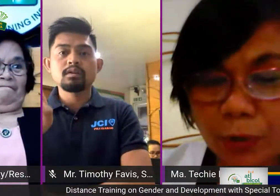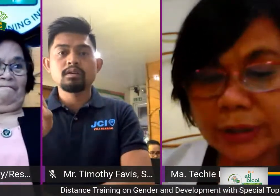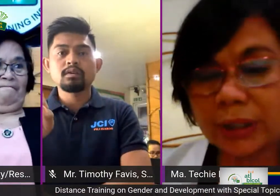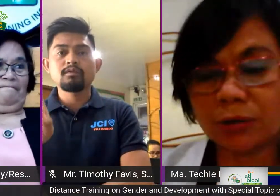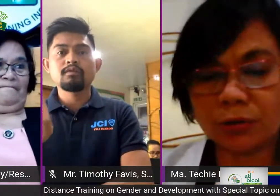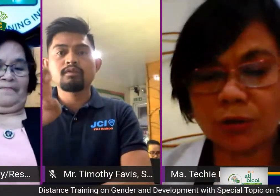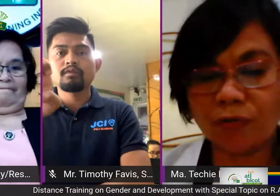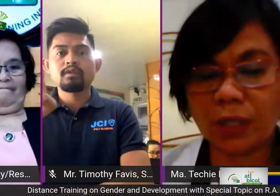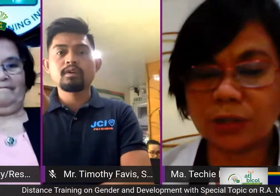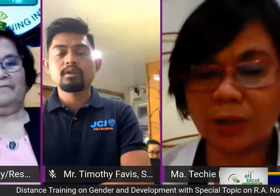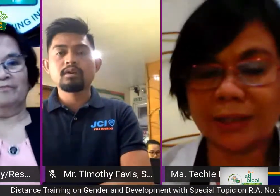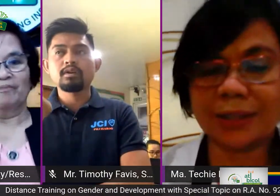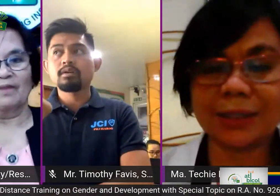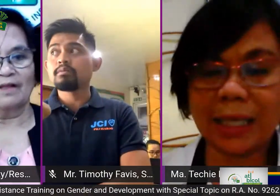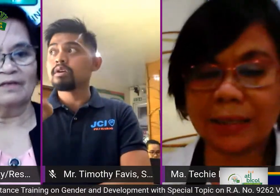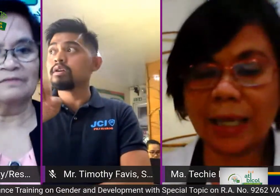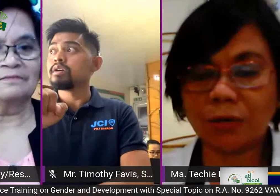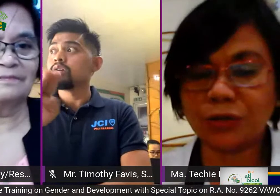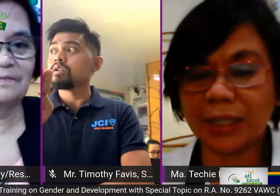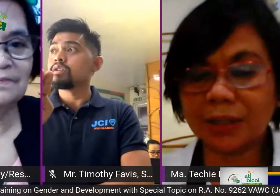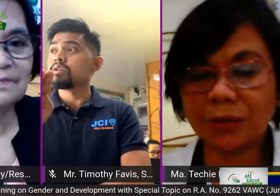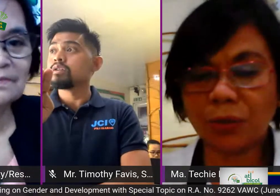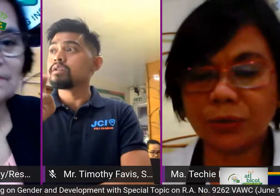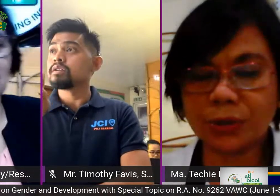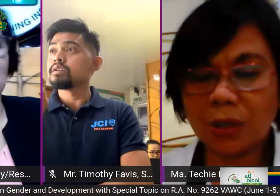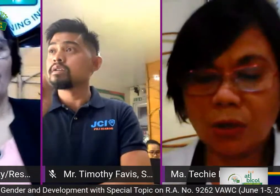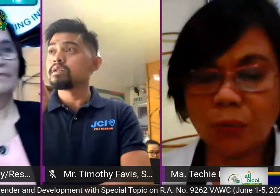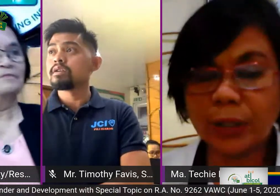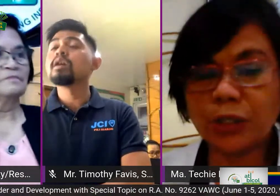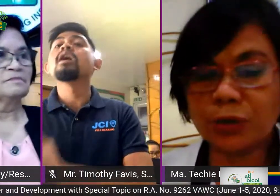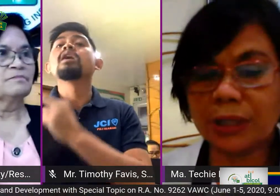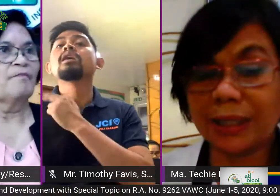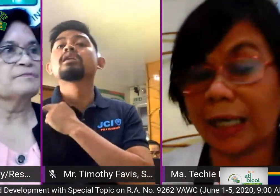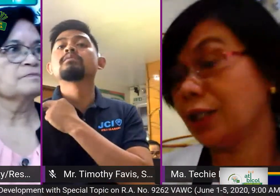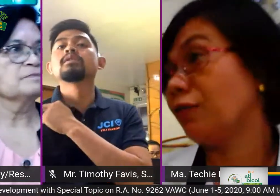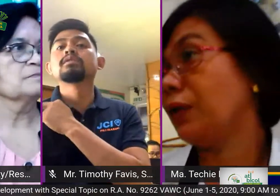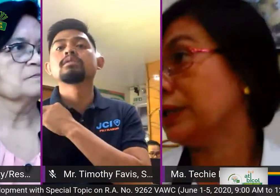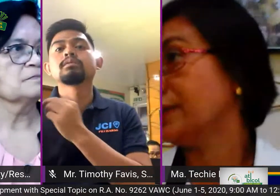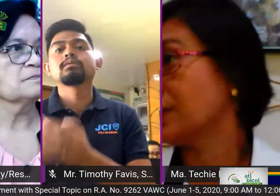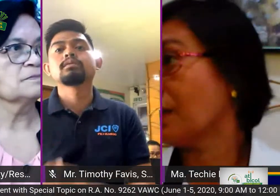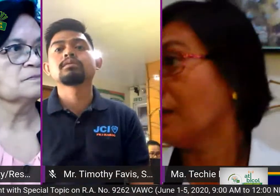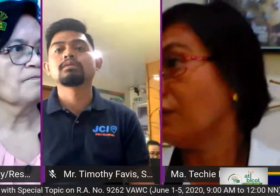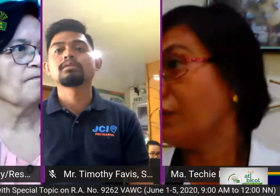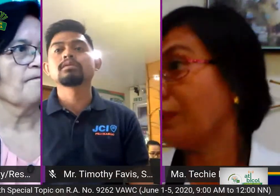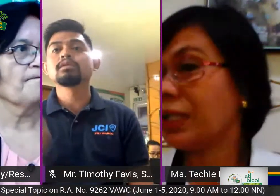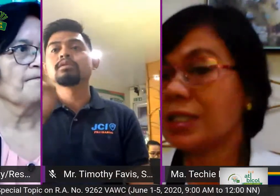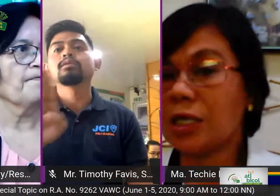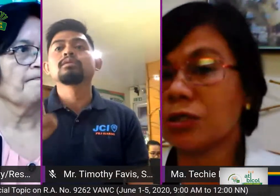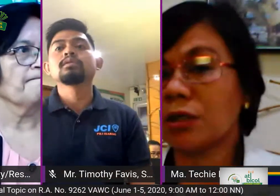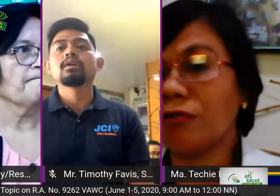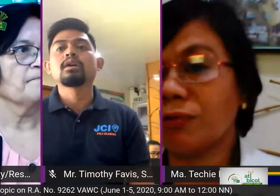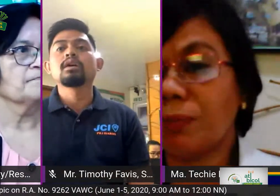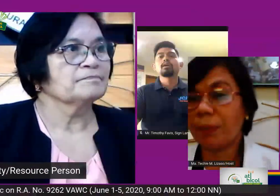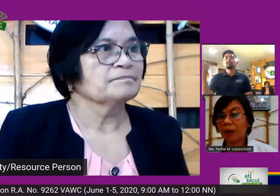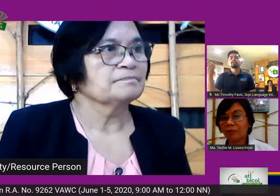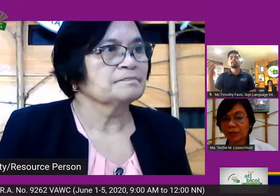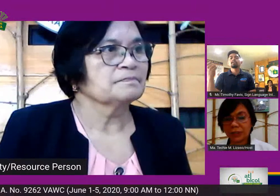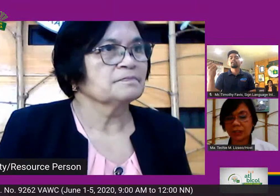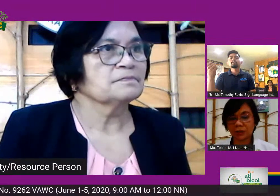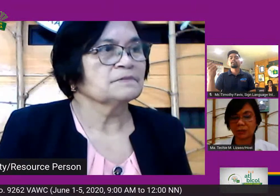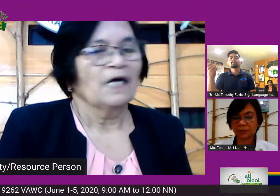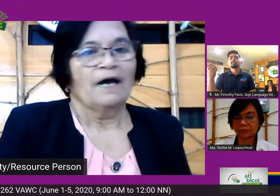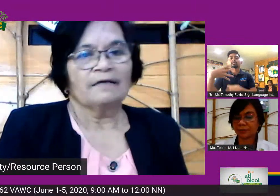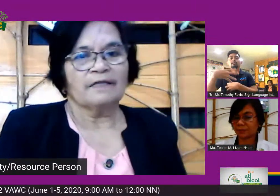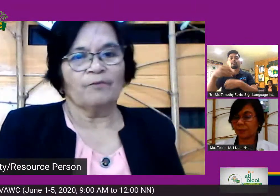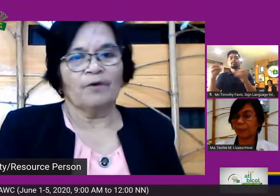I think it is important also for us to understand how gender roles were used in other fields. Feminization of